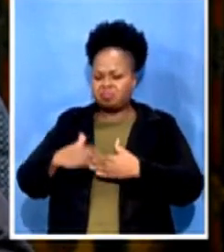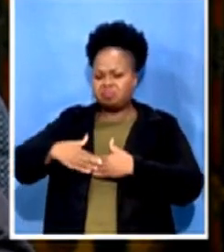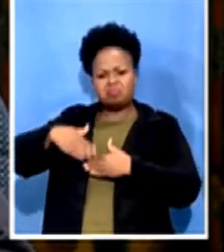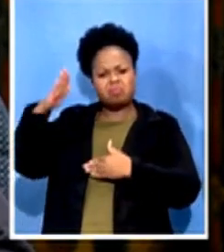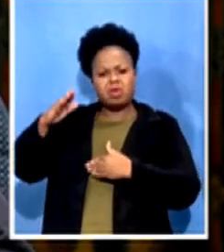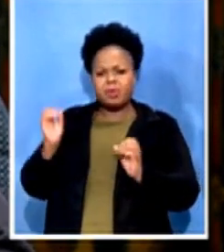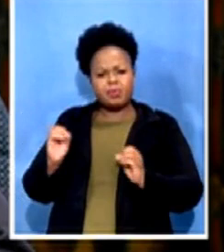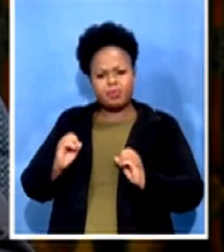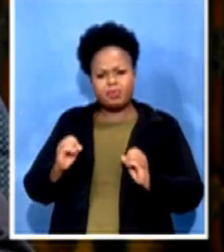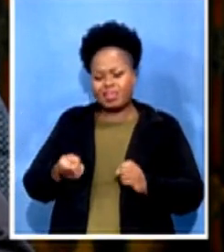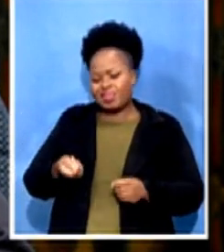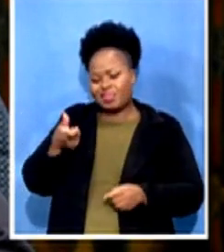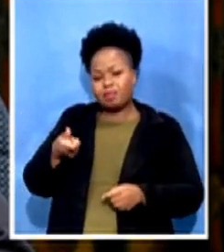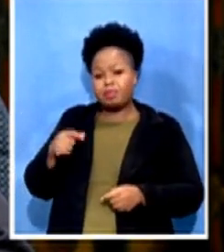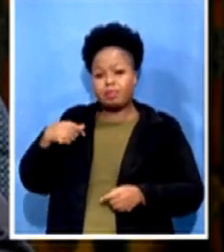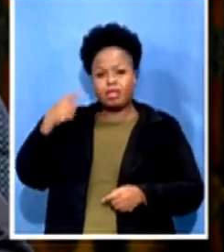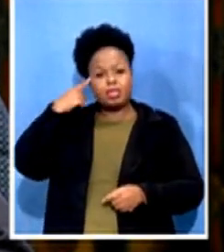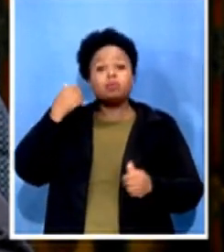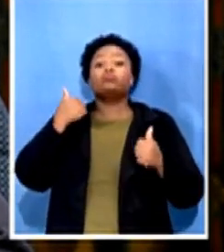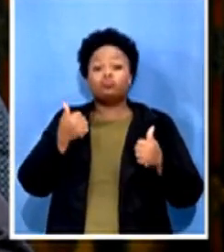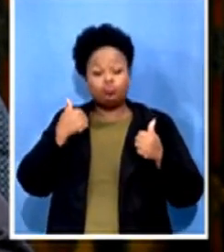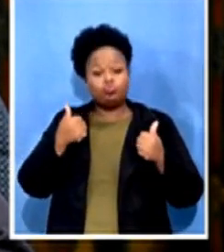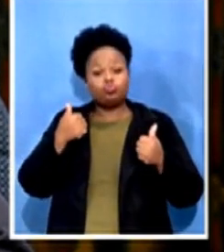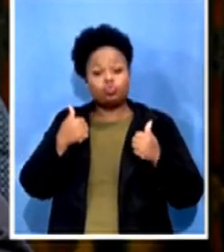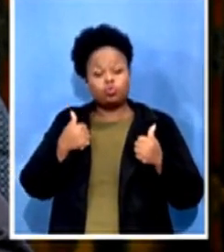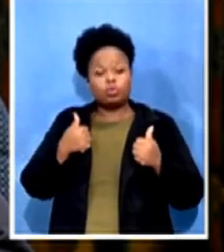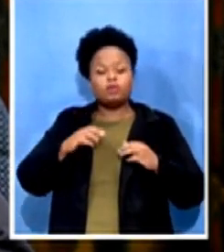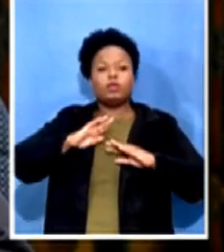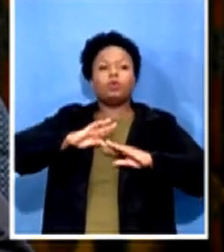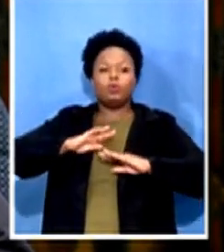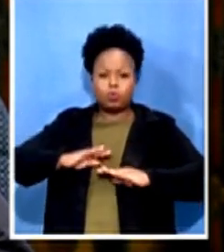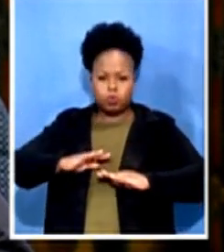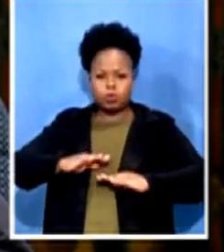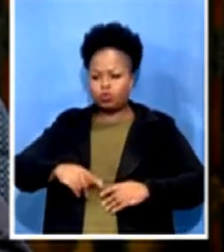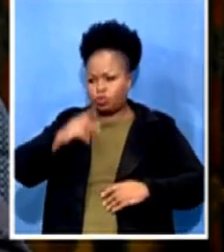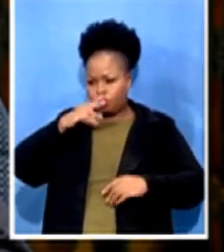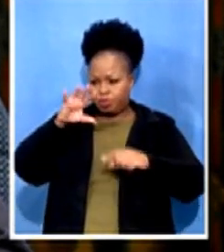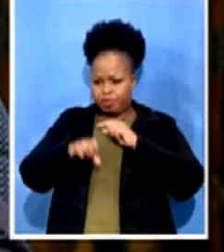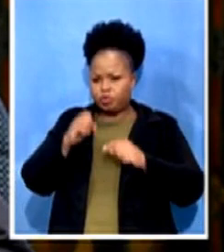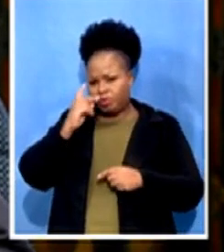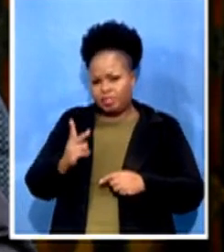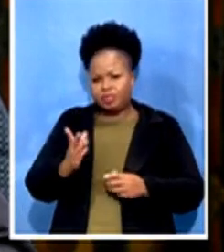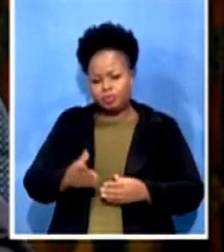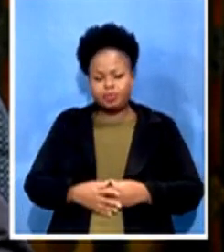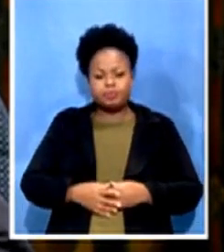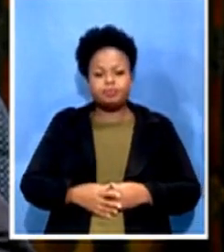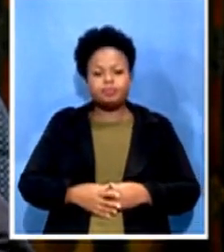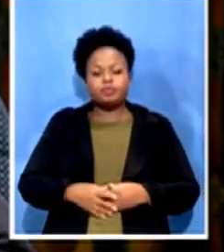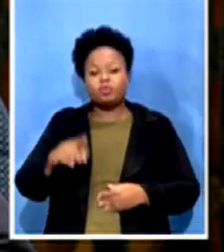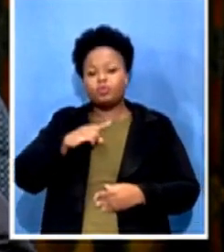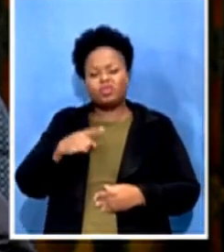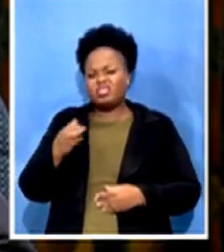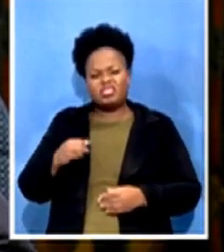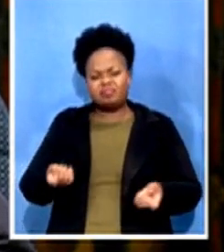good relief to see that from where we sit. We still don't understand why.